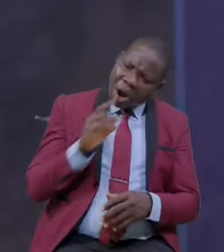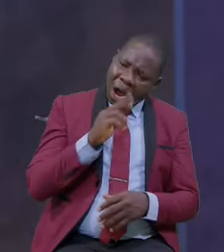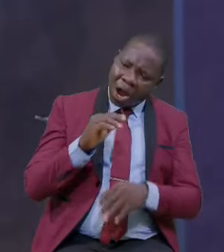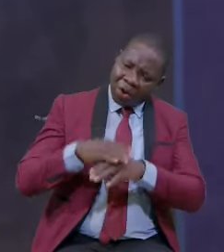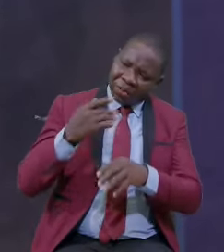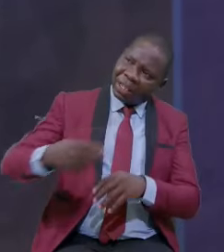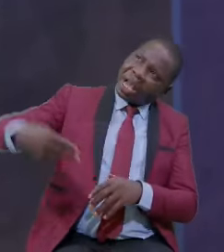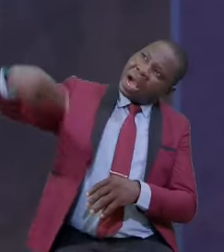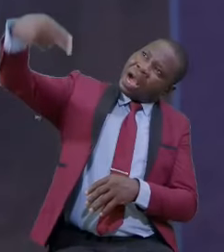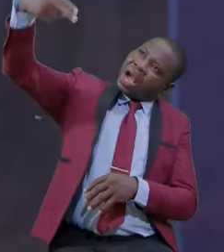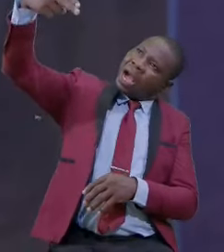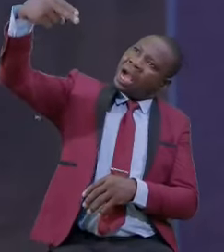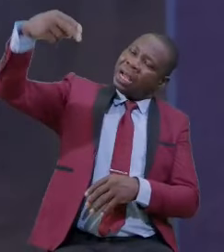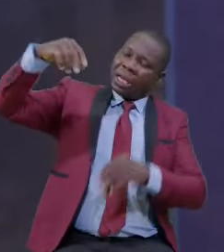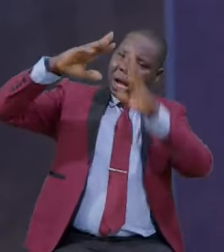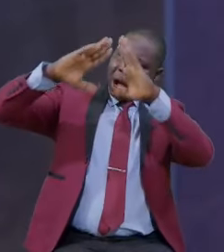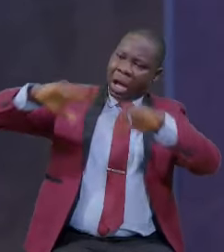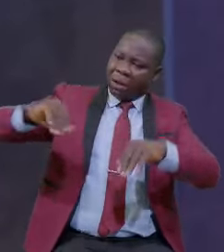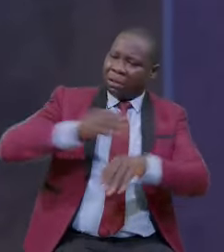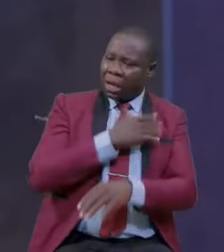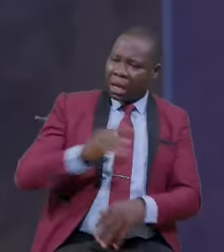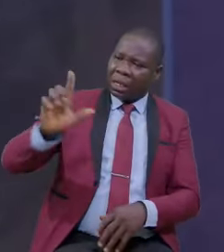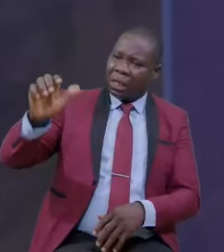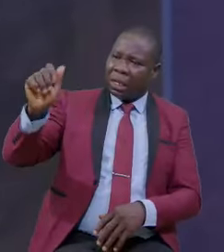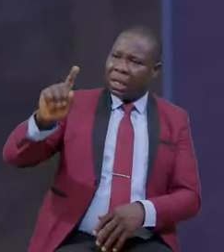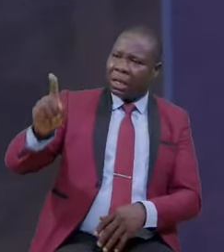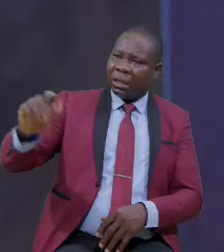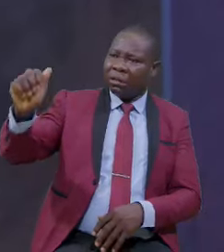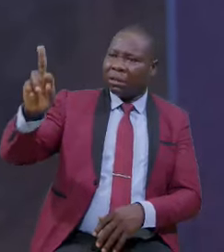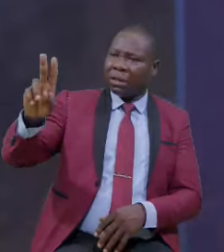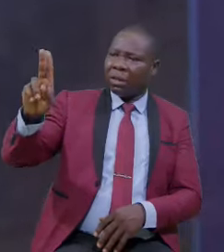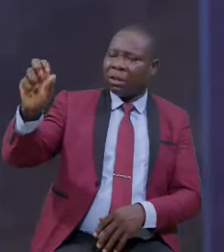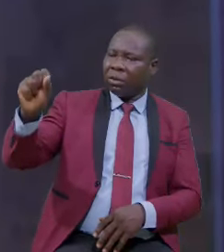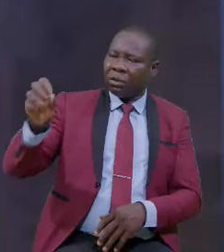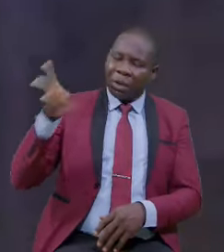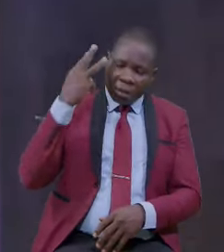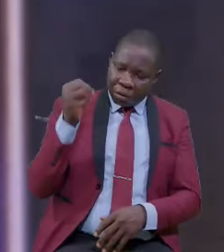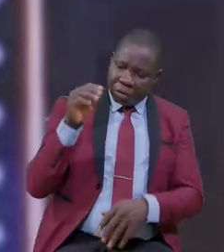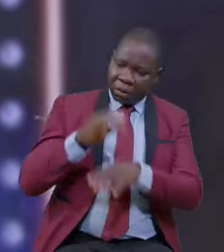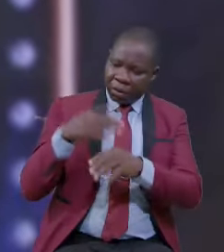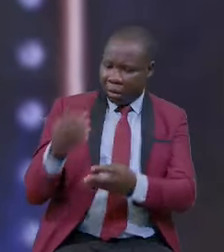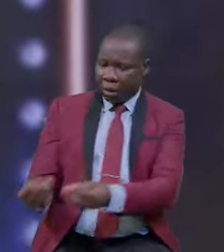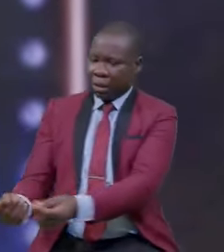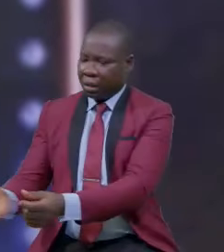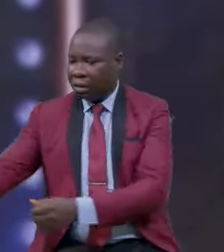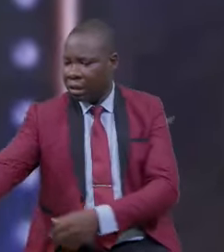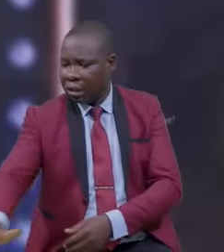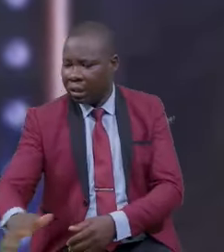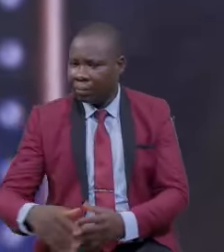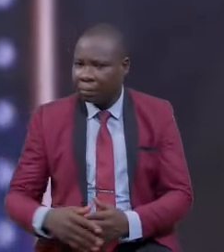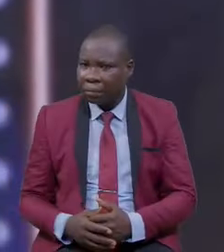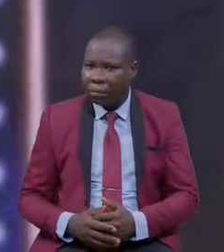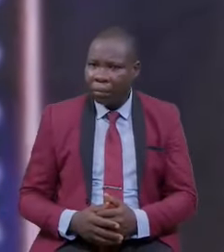And, you know, Lazarus was, he never invited Lazarus up. What do you have? You are living, you